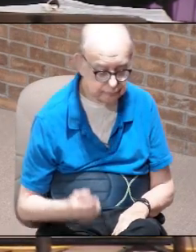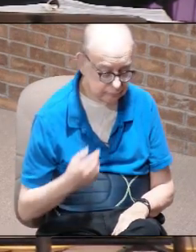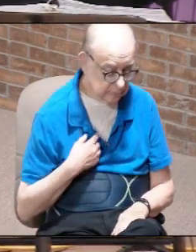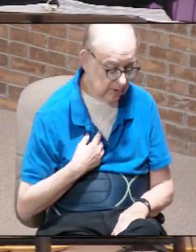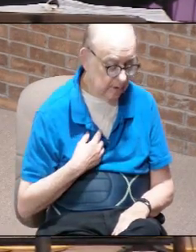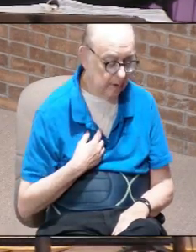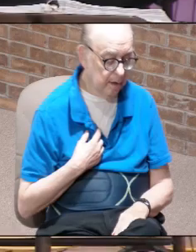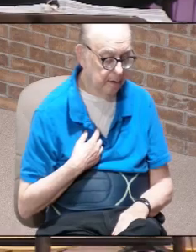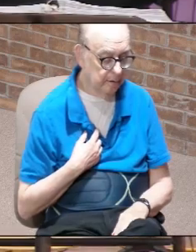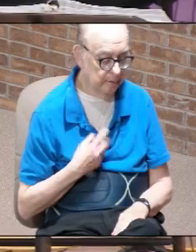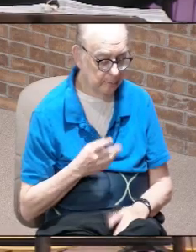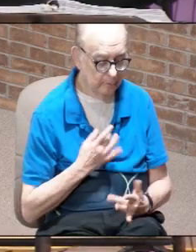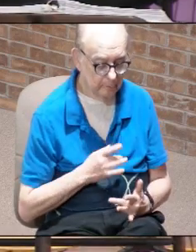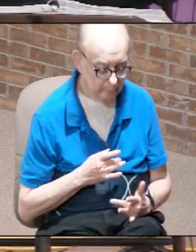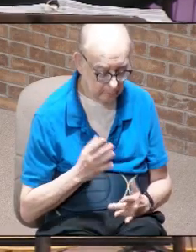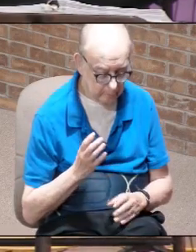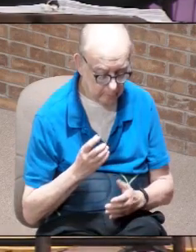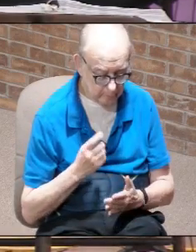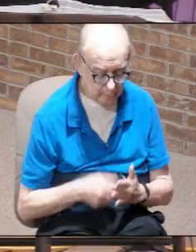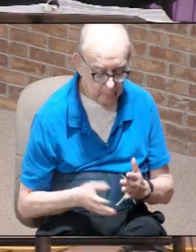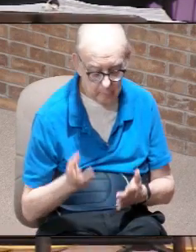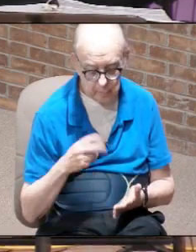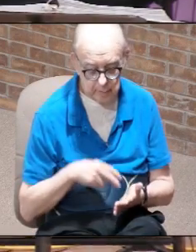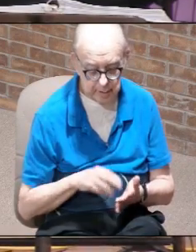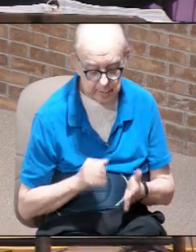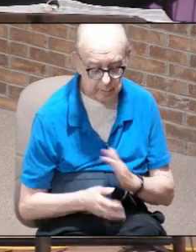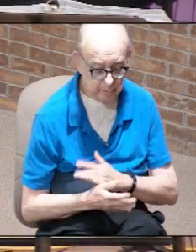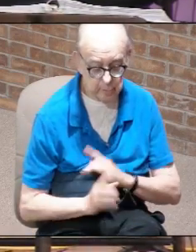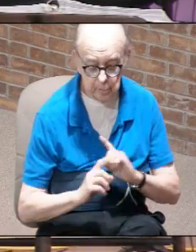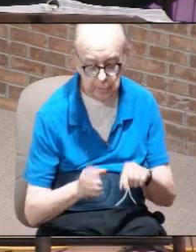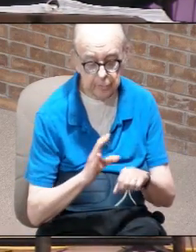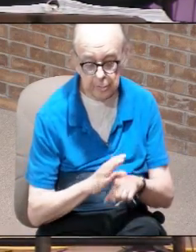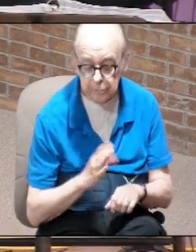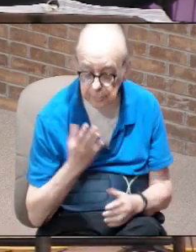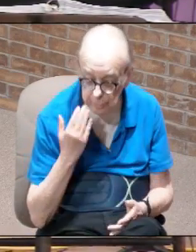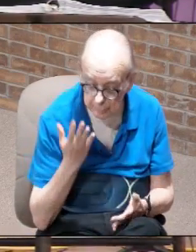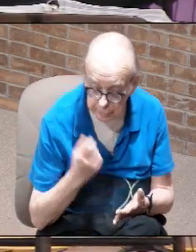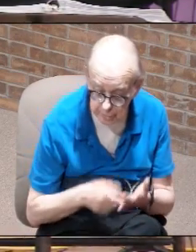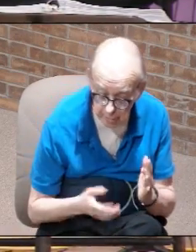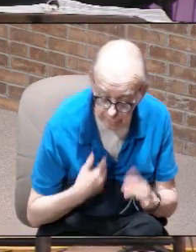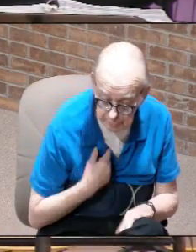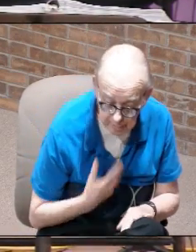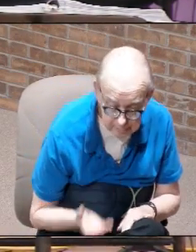get the Purple Heart. You know how much it costed me to get up this morning, come to church?